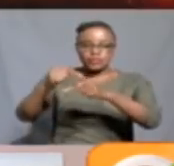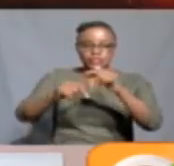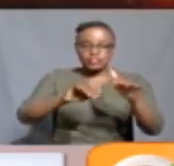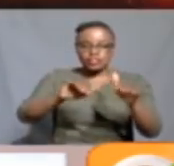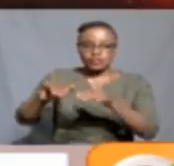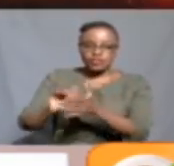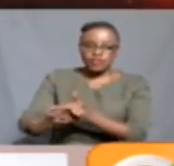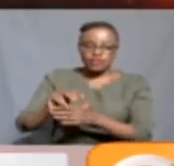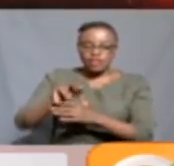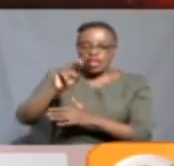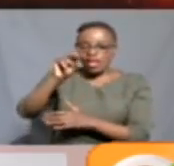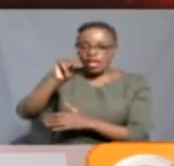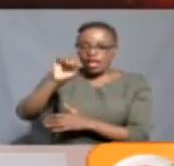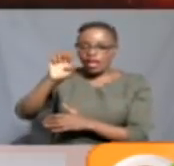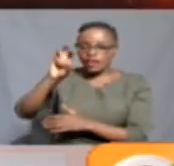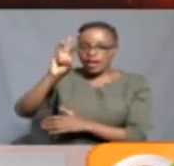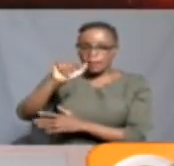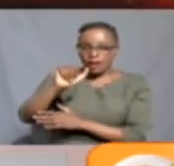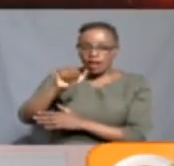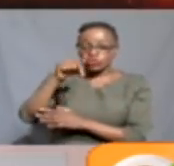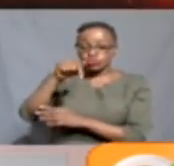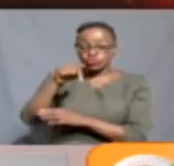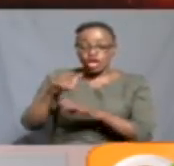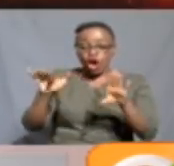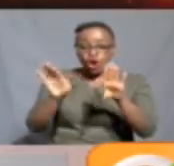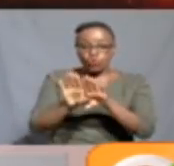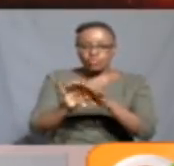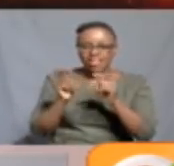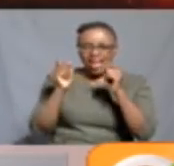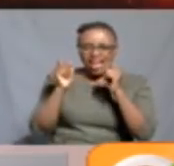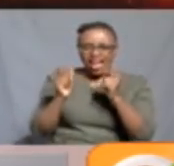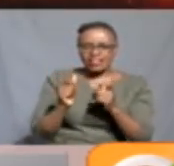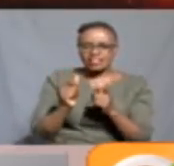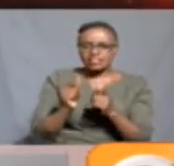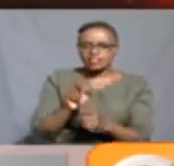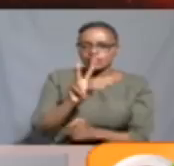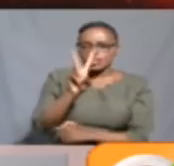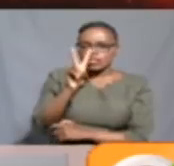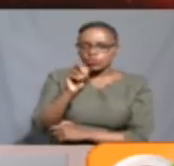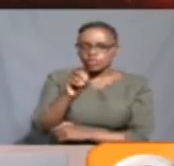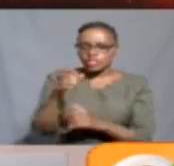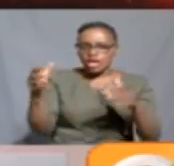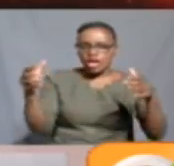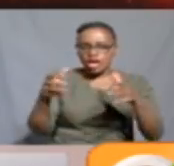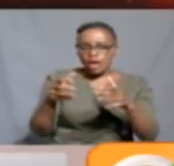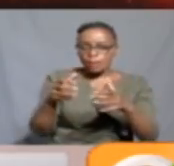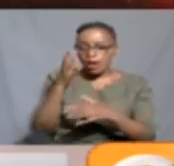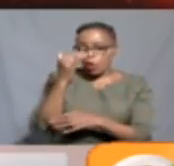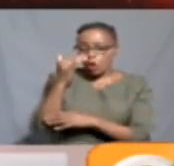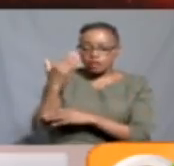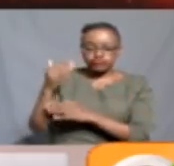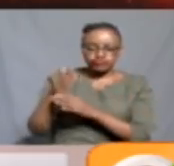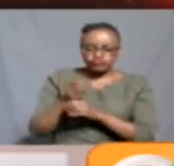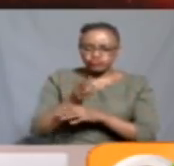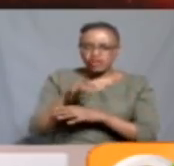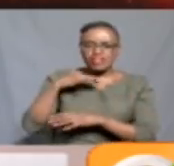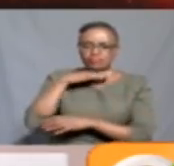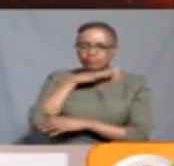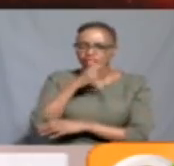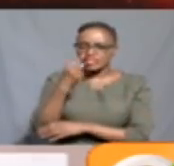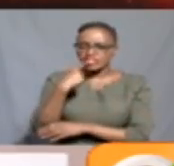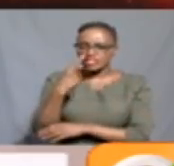The National Environment Management Authority, NEMA, has shut down at least 20 companies for directing their